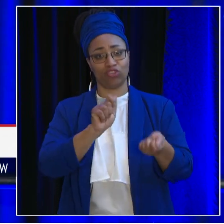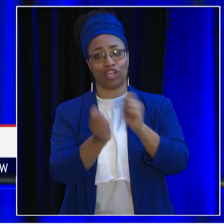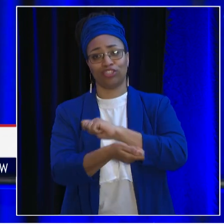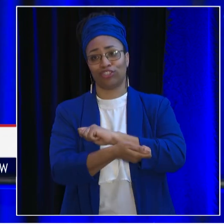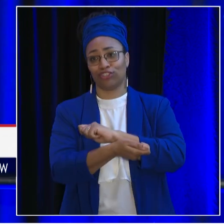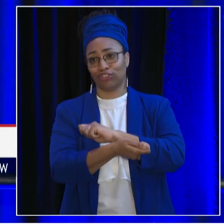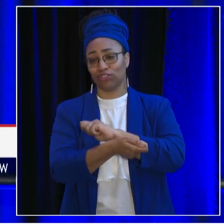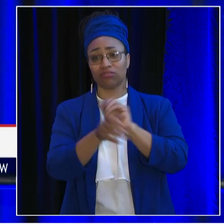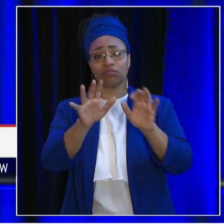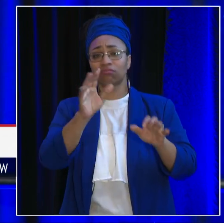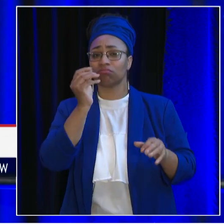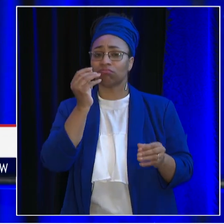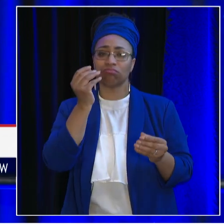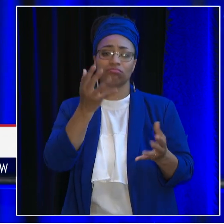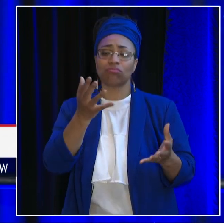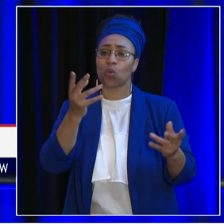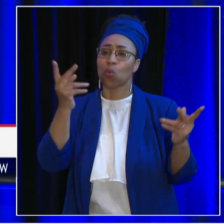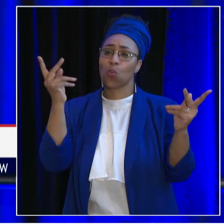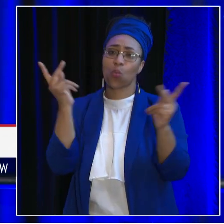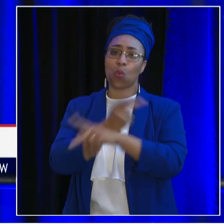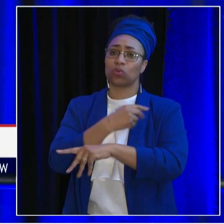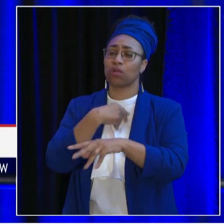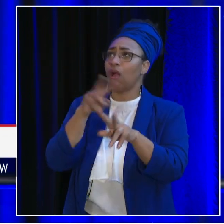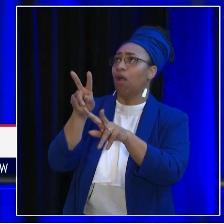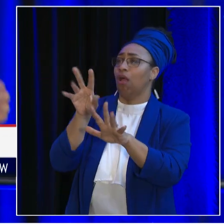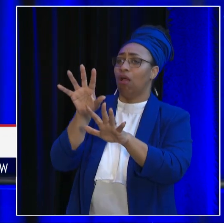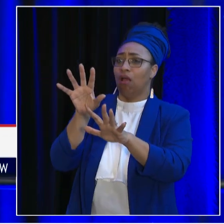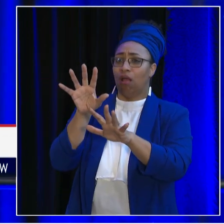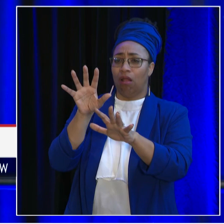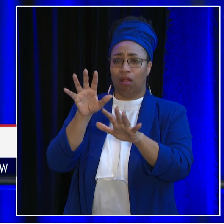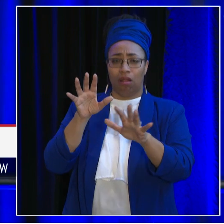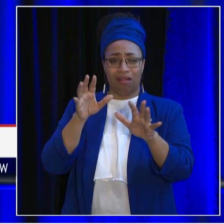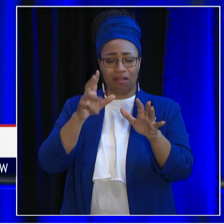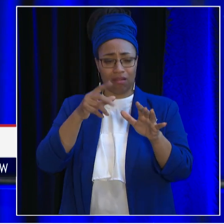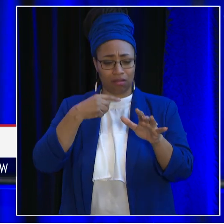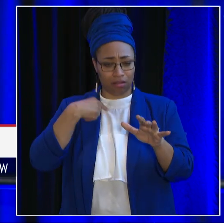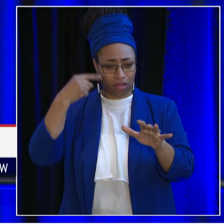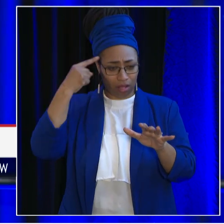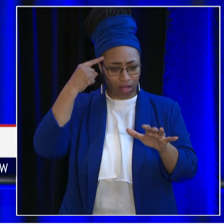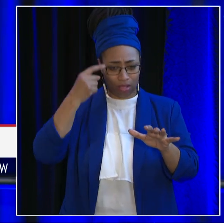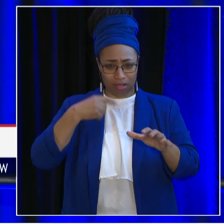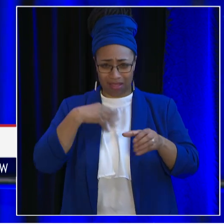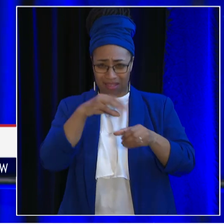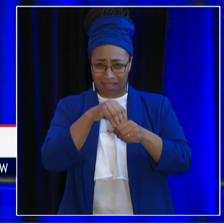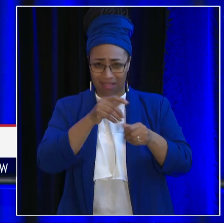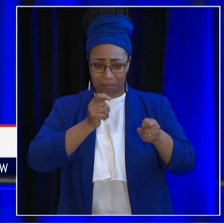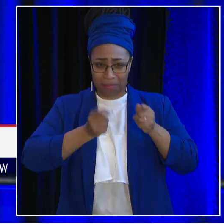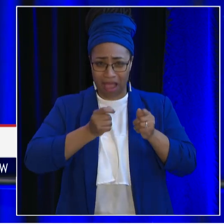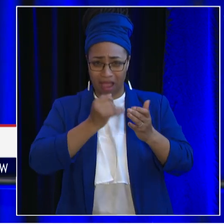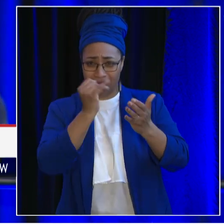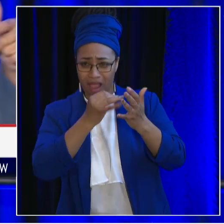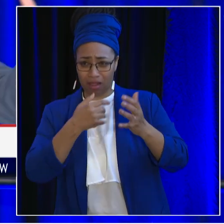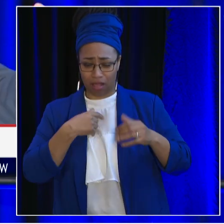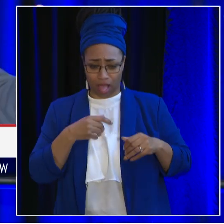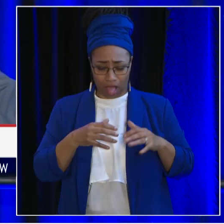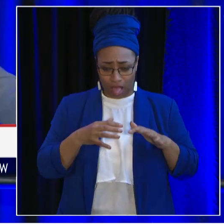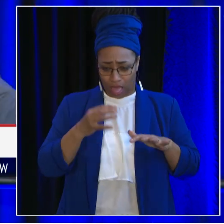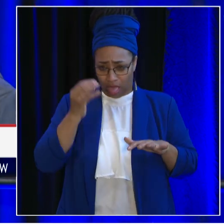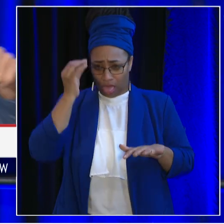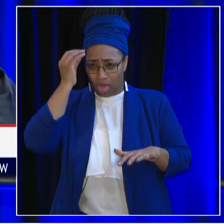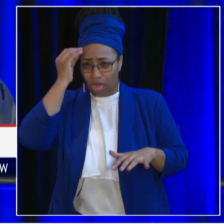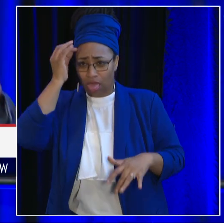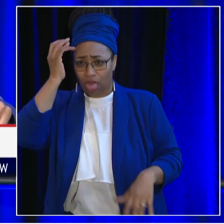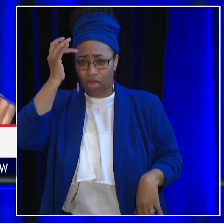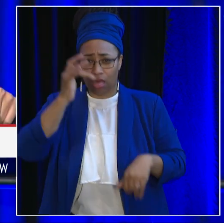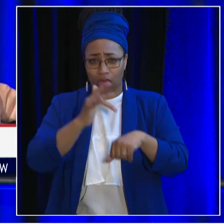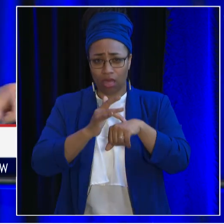of my life. I was rushing, I was dragging, I was missing the hits because I kept looking behind me at the exit signs because I was scared somebody would walk